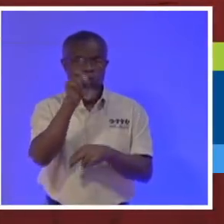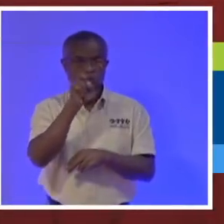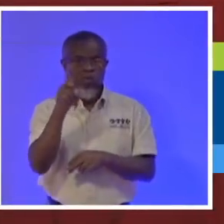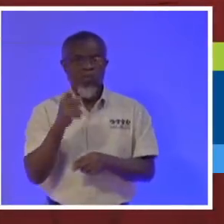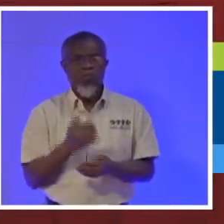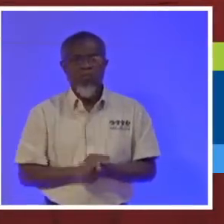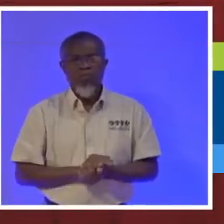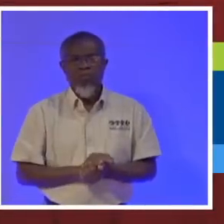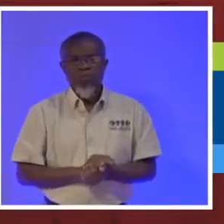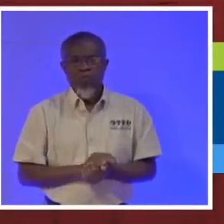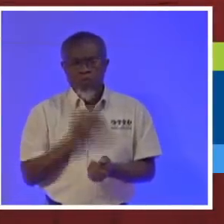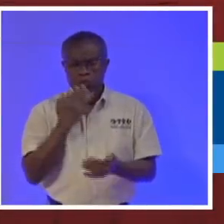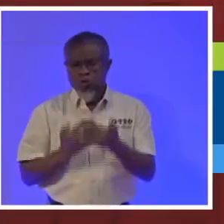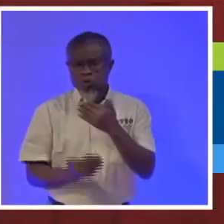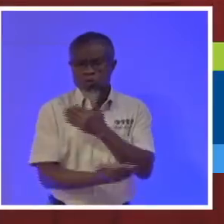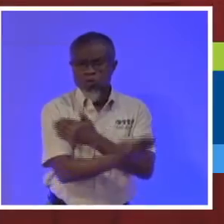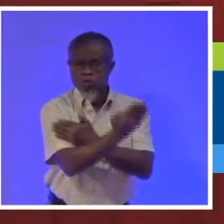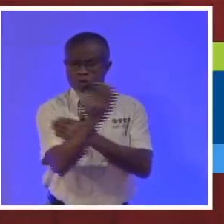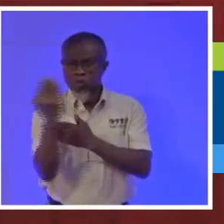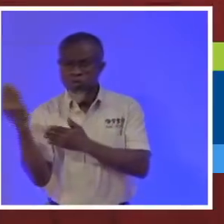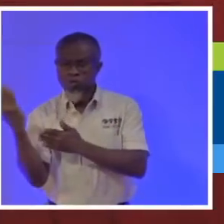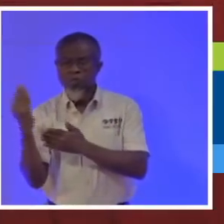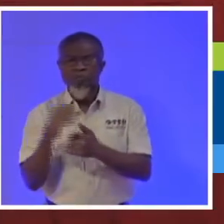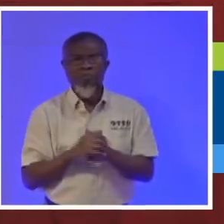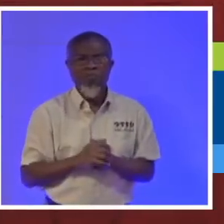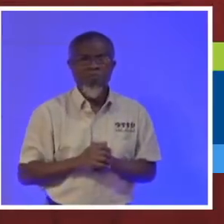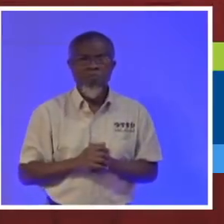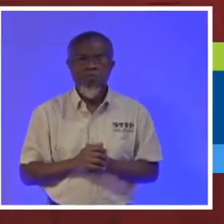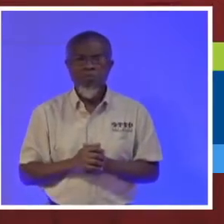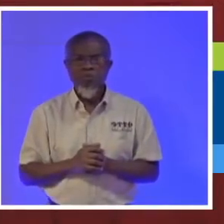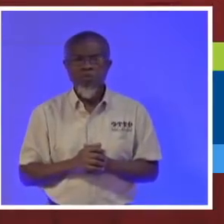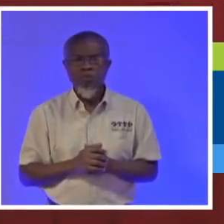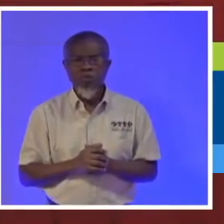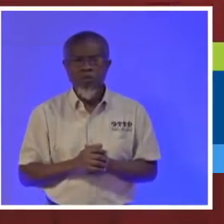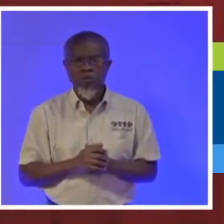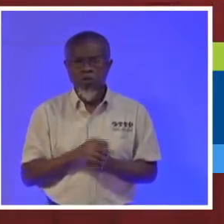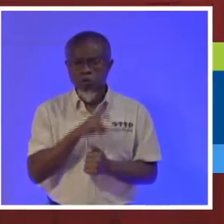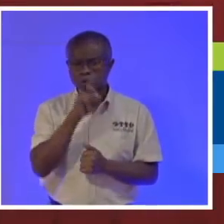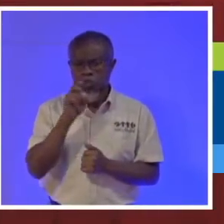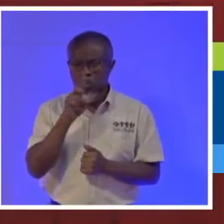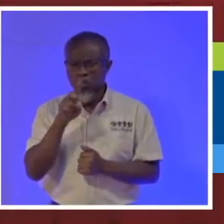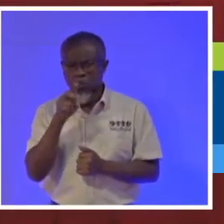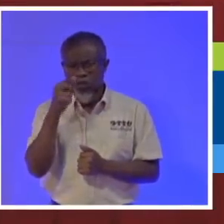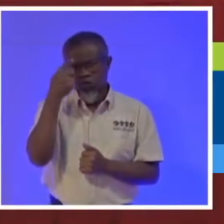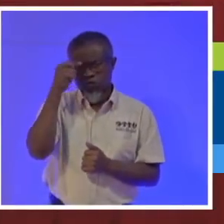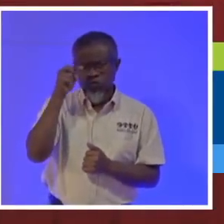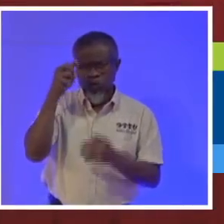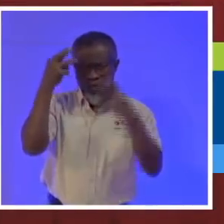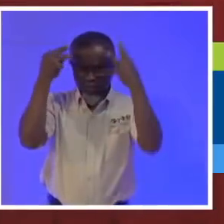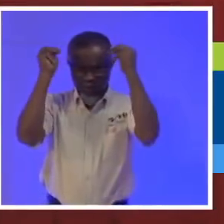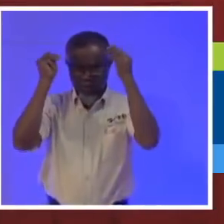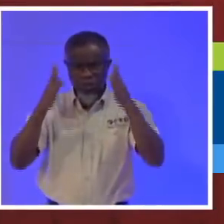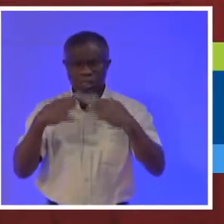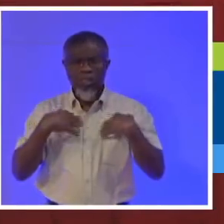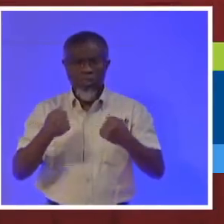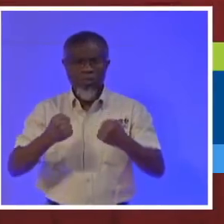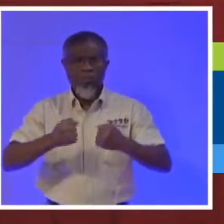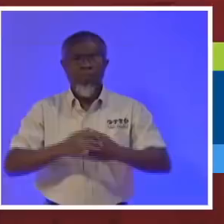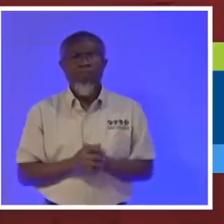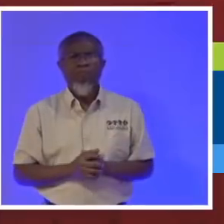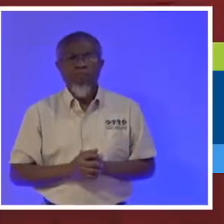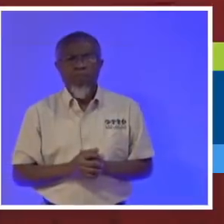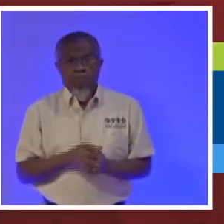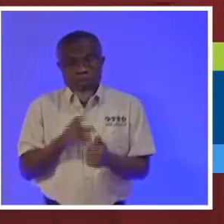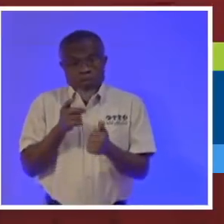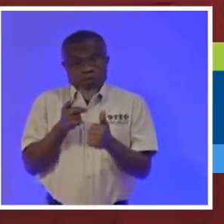Good morning, everyone. This is Sira Chandu from 103 FM. Both my questions are for the Health Minister. First of all, is